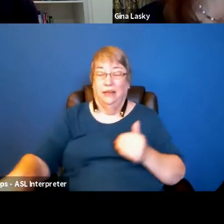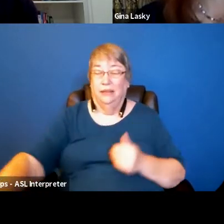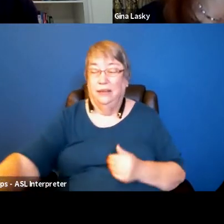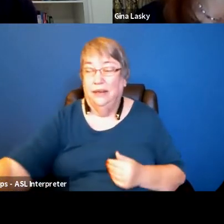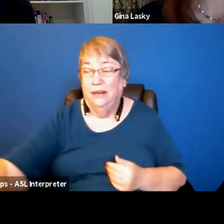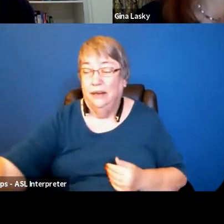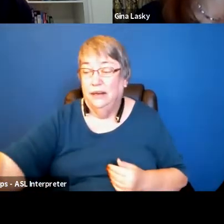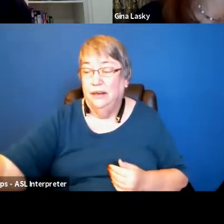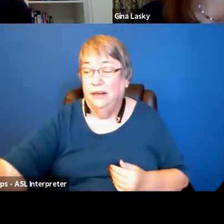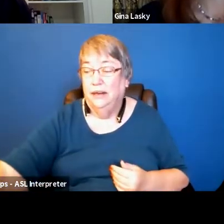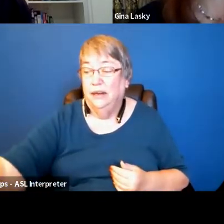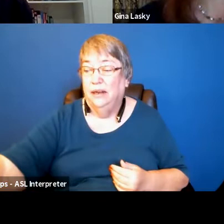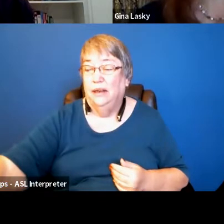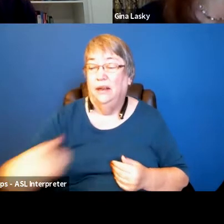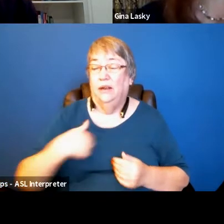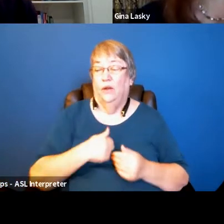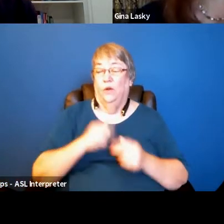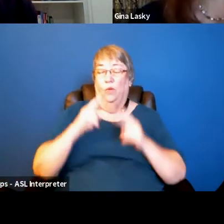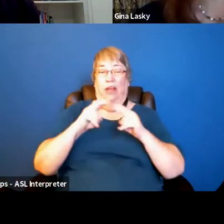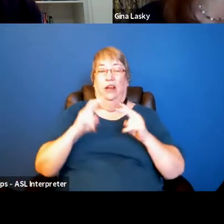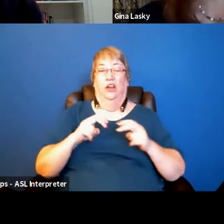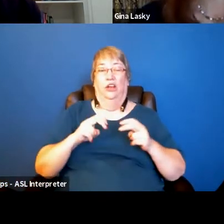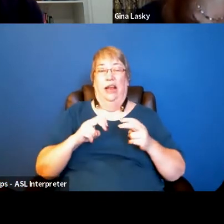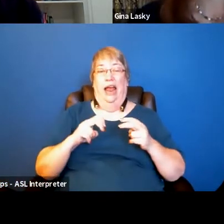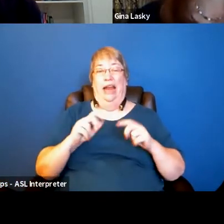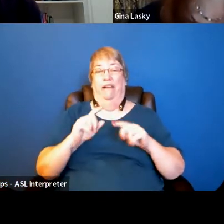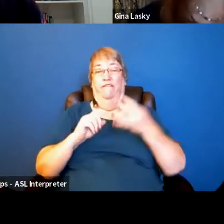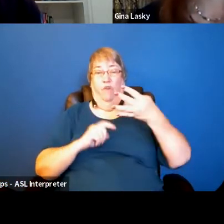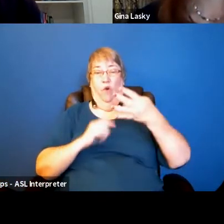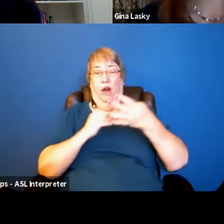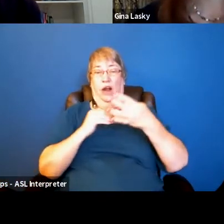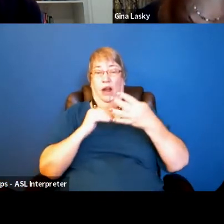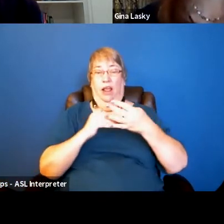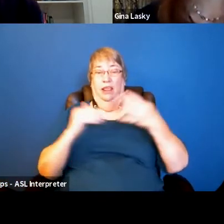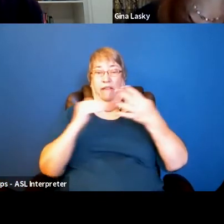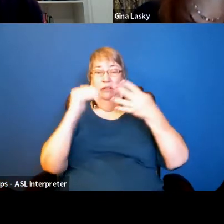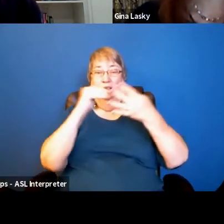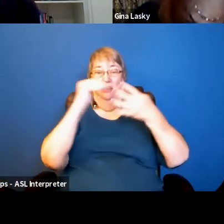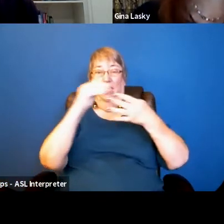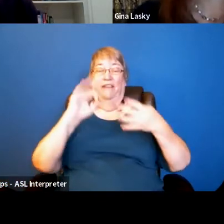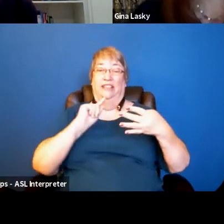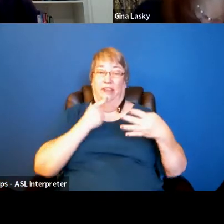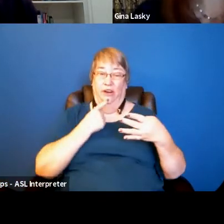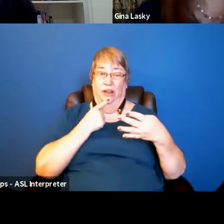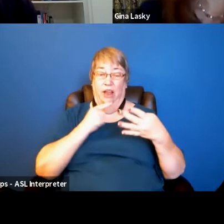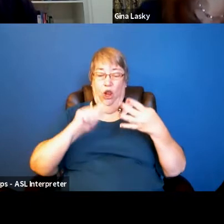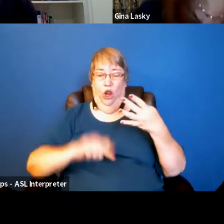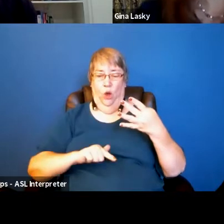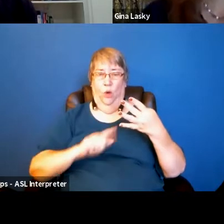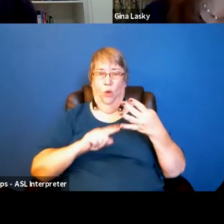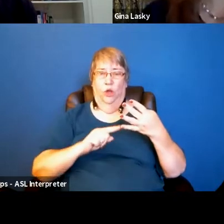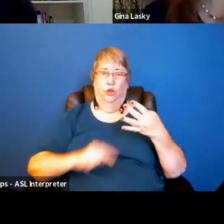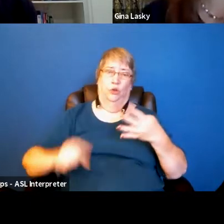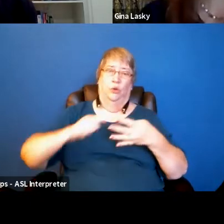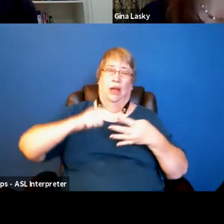health need examined 4 levels of acuity from low to high unmet behavioral health need. As illustrated here